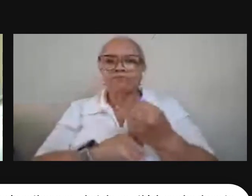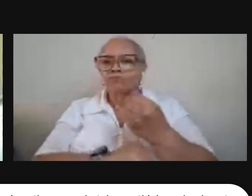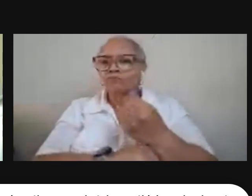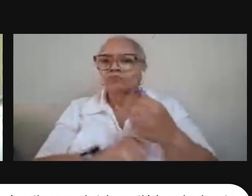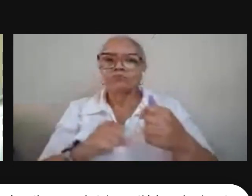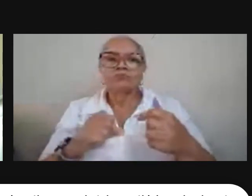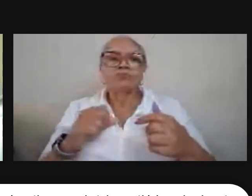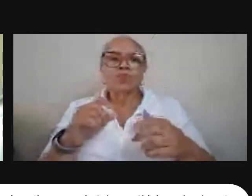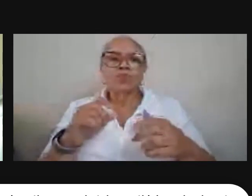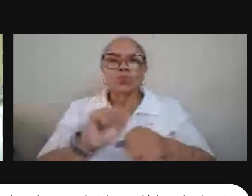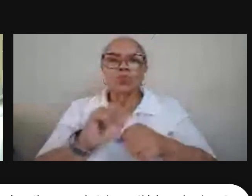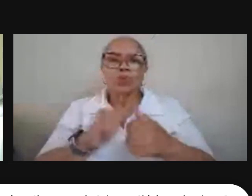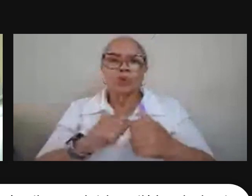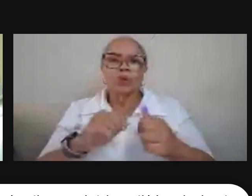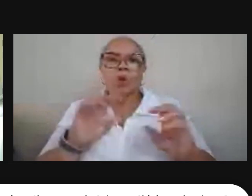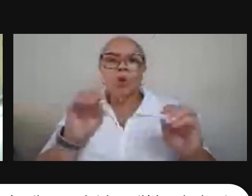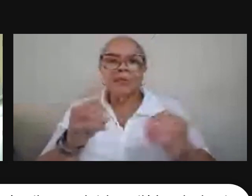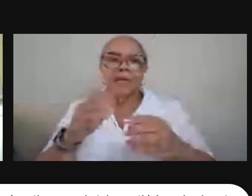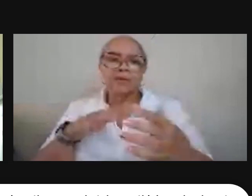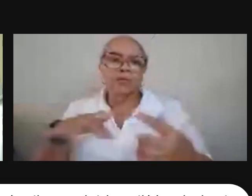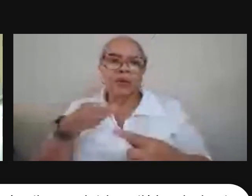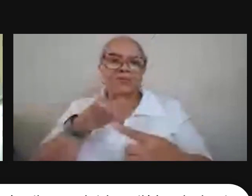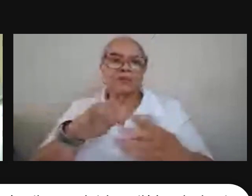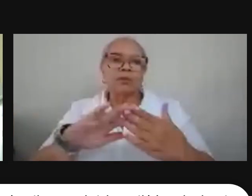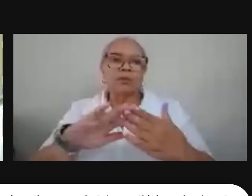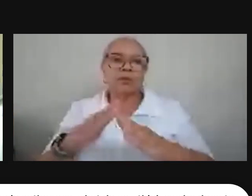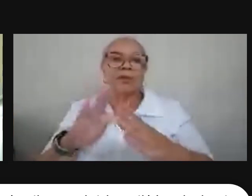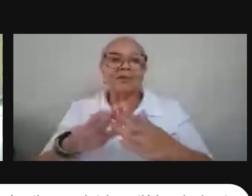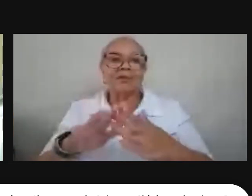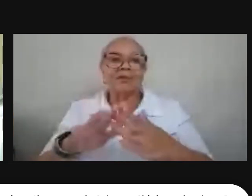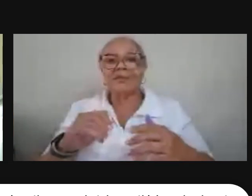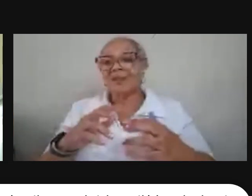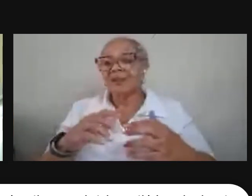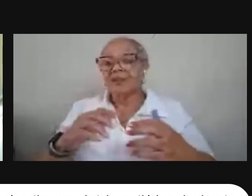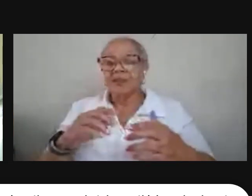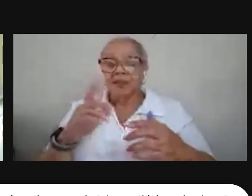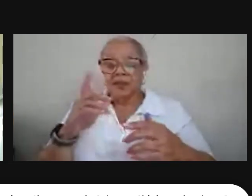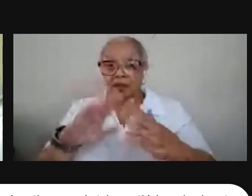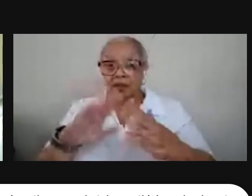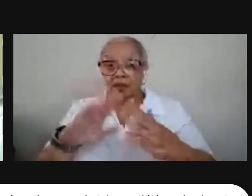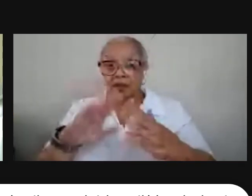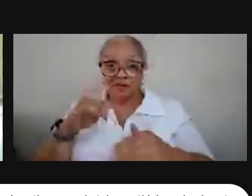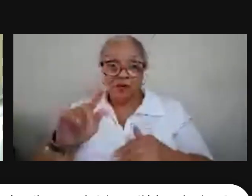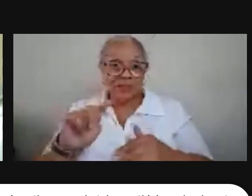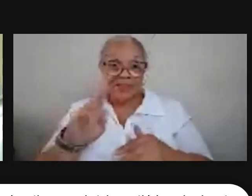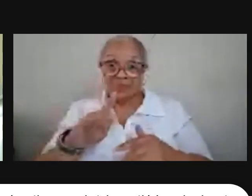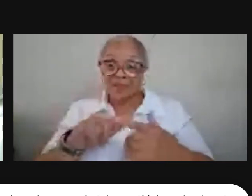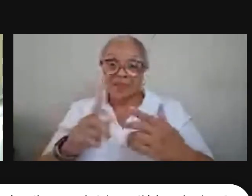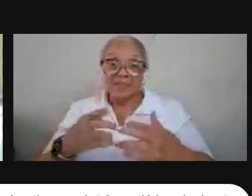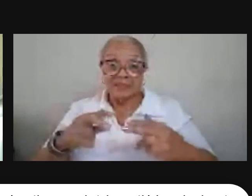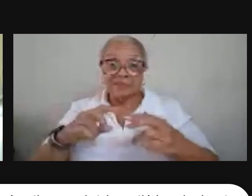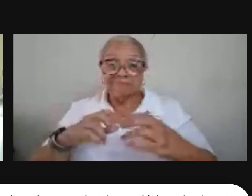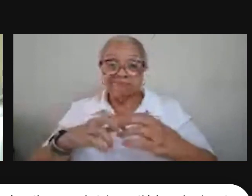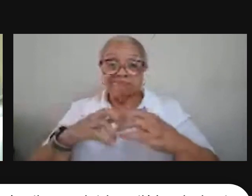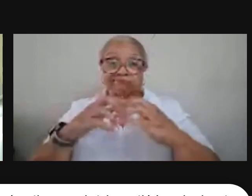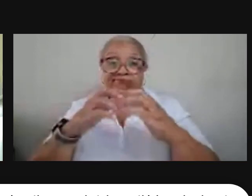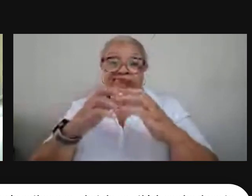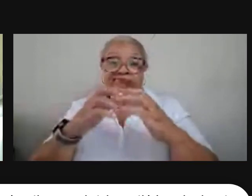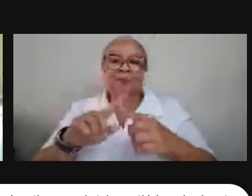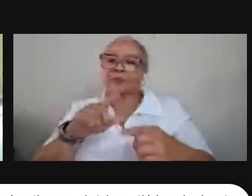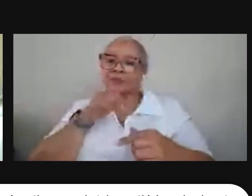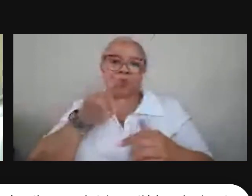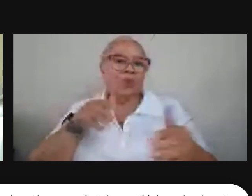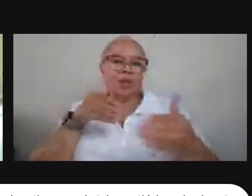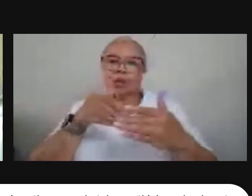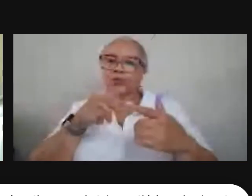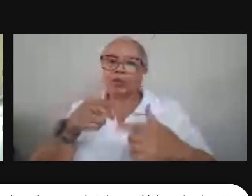issues. The advocacy in TB is building up, but it's definitely nowhere near what we saw in HIV. And actually, the